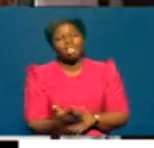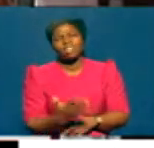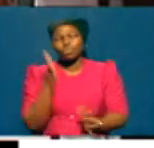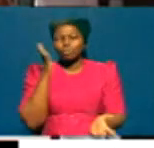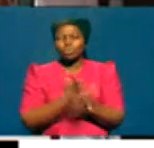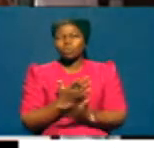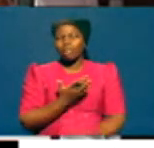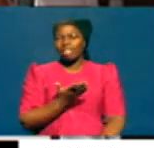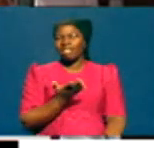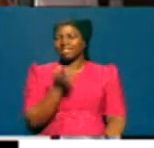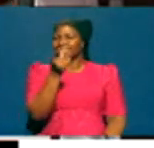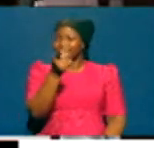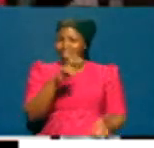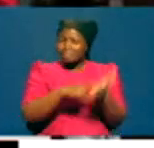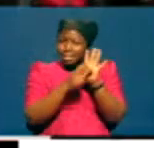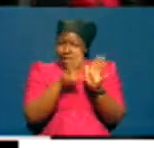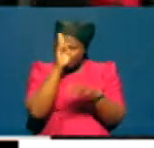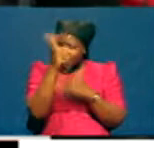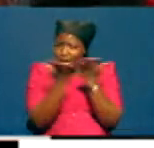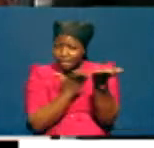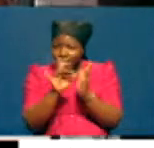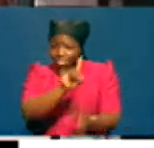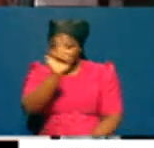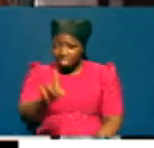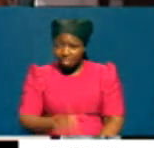Eyo niyo service?